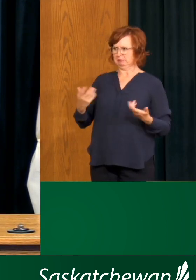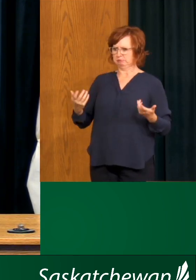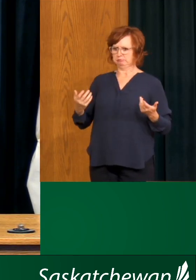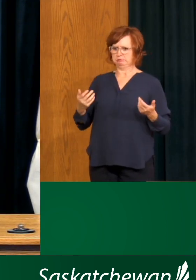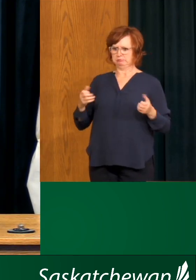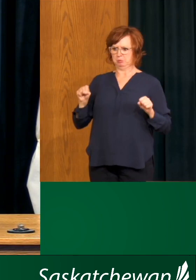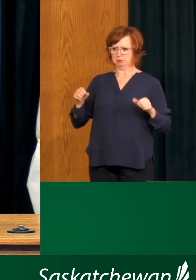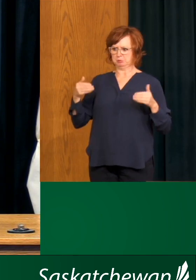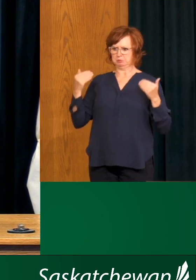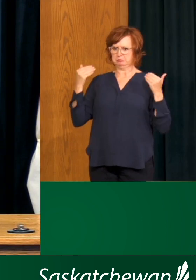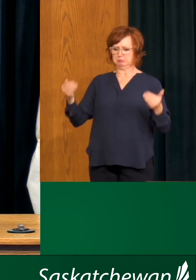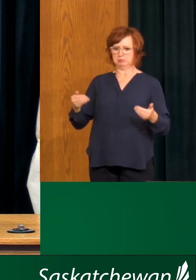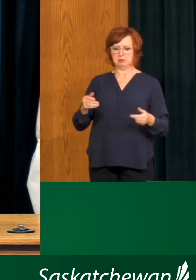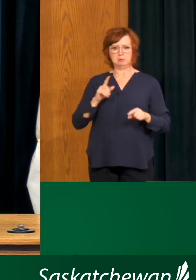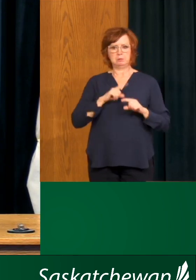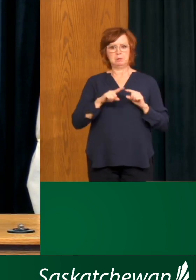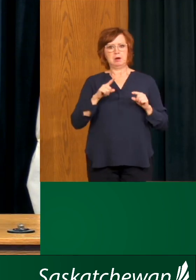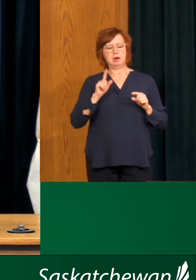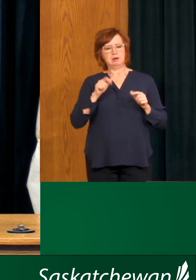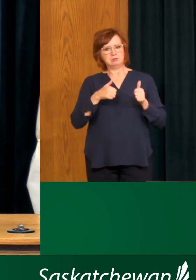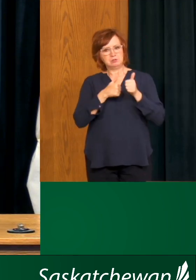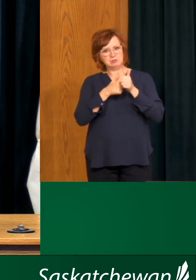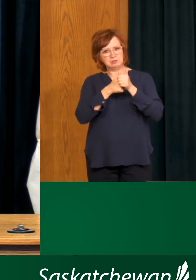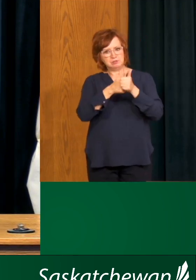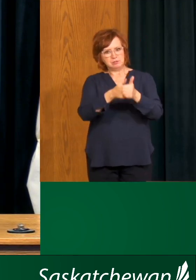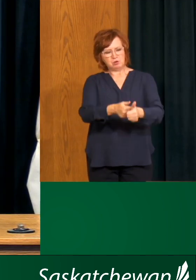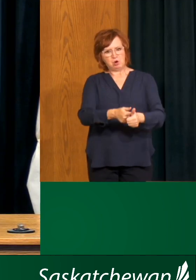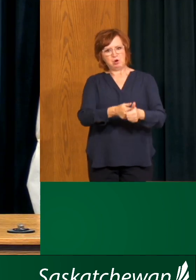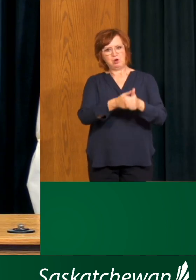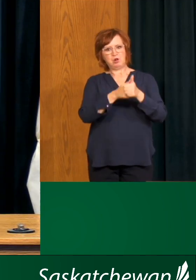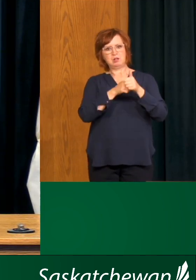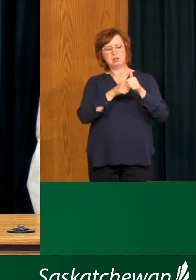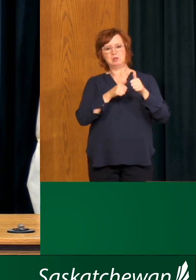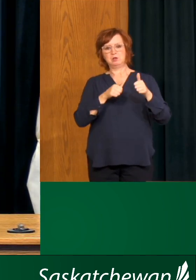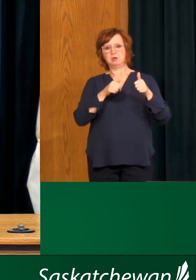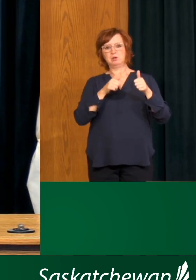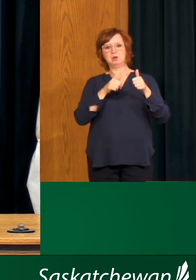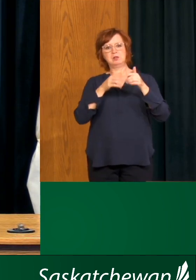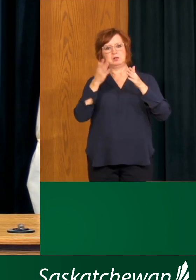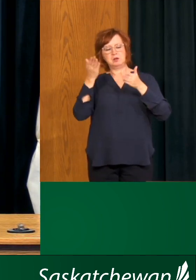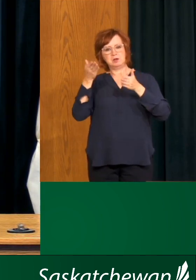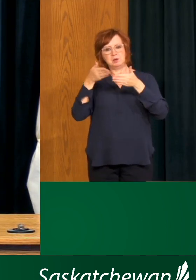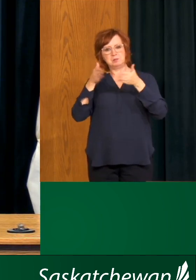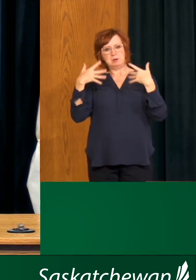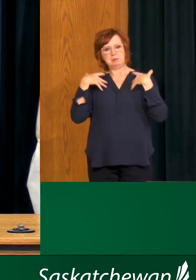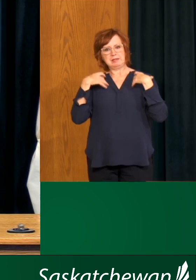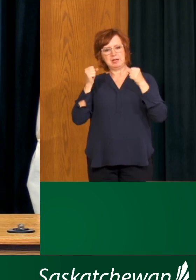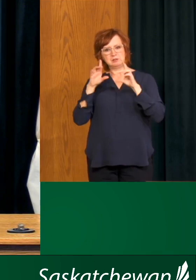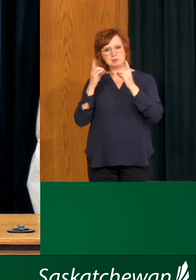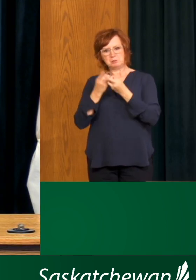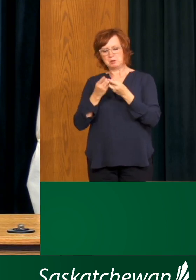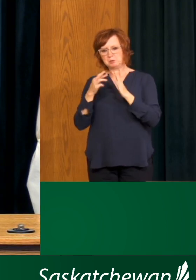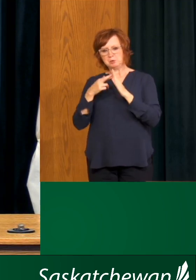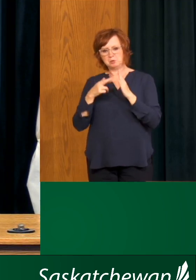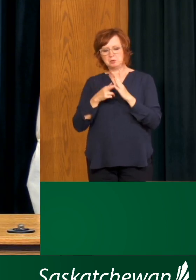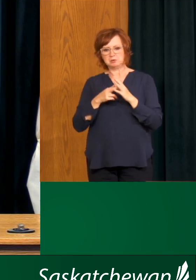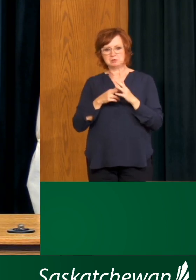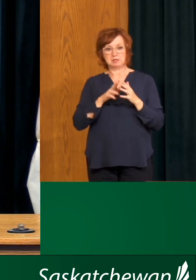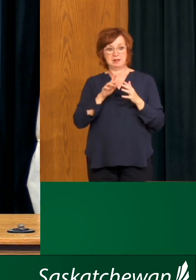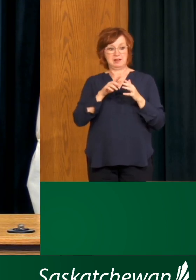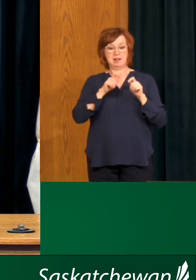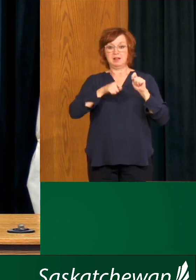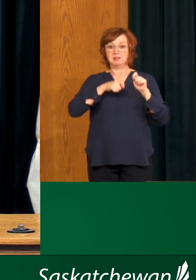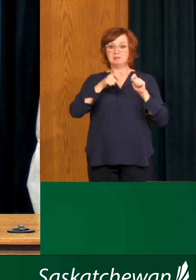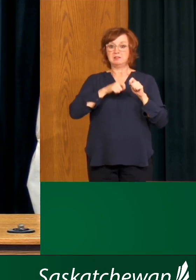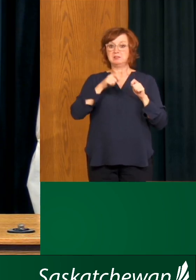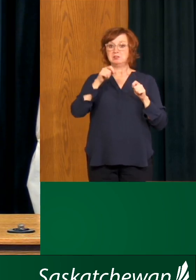the public health recommendations and the public health orders that are in place. So, for instance, you aren't able to have at that particular derby